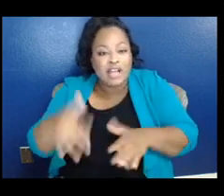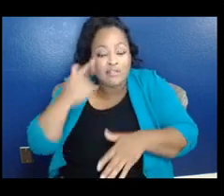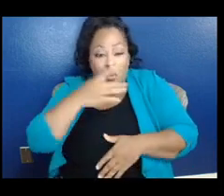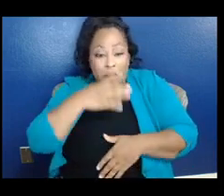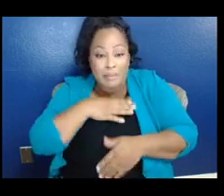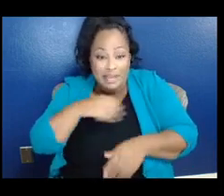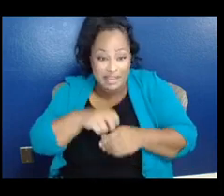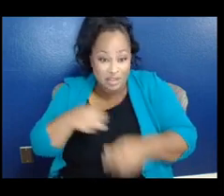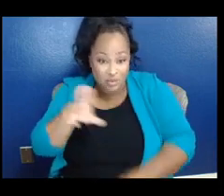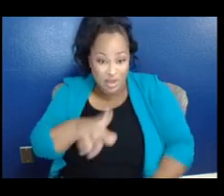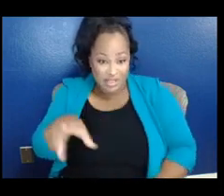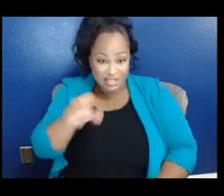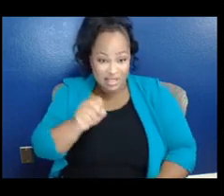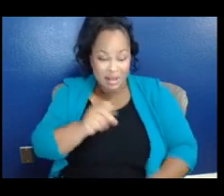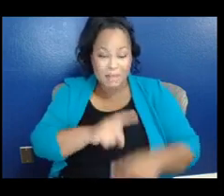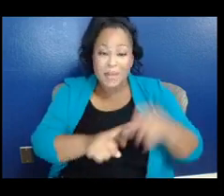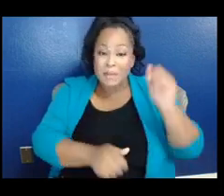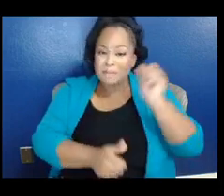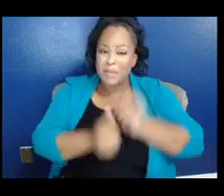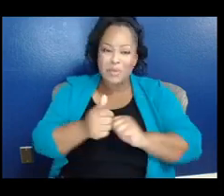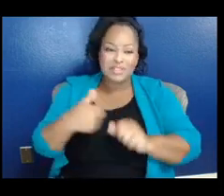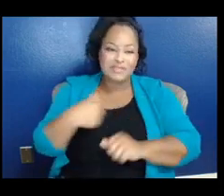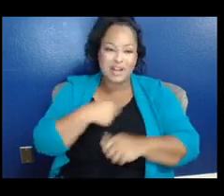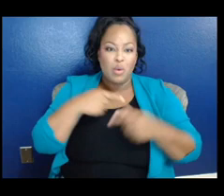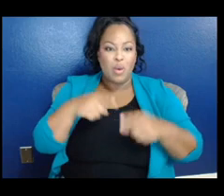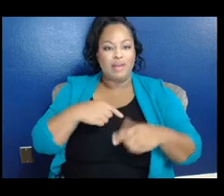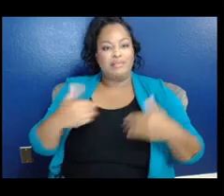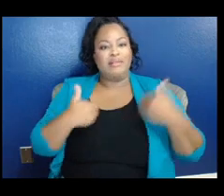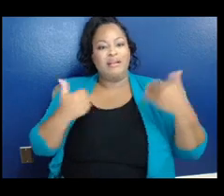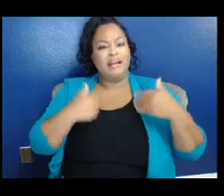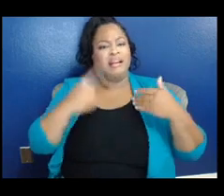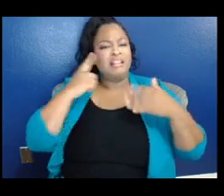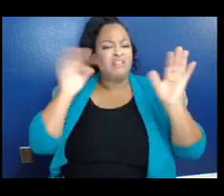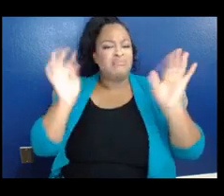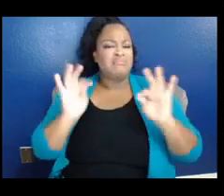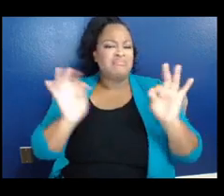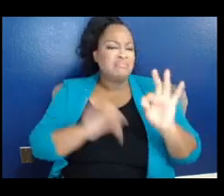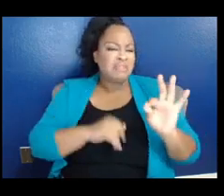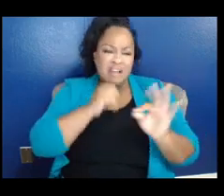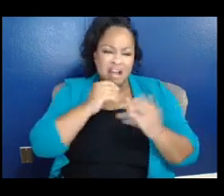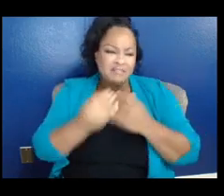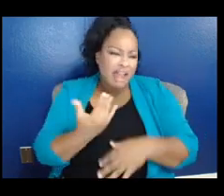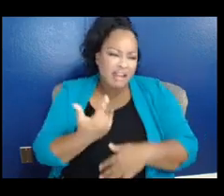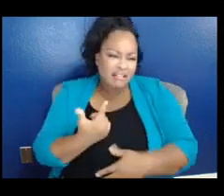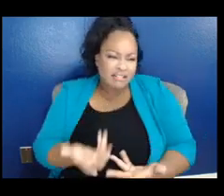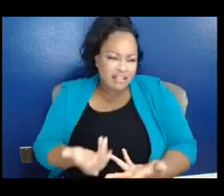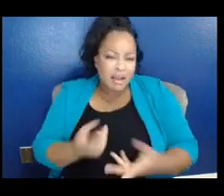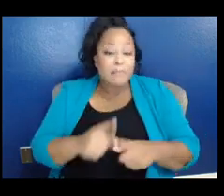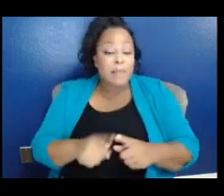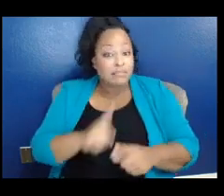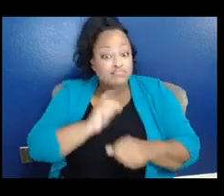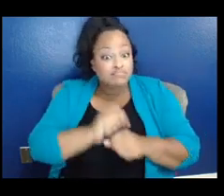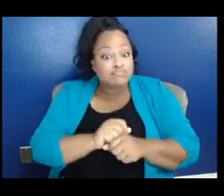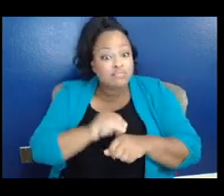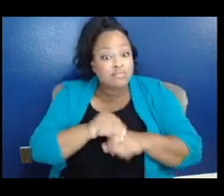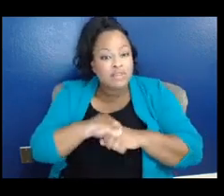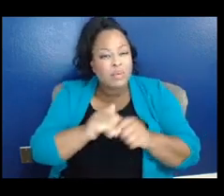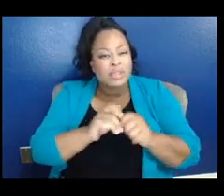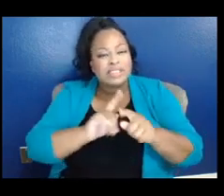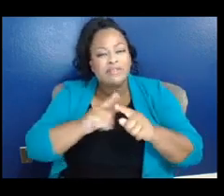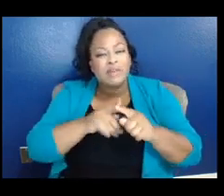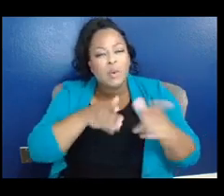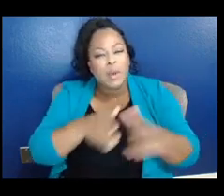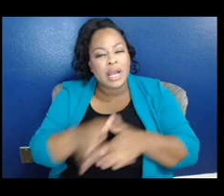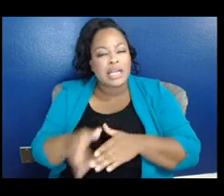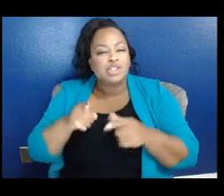death for women in the United States. But most of us, when we're young, think that it's not something that's going to affect us. But it does, just